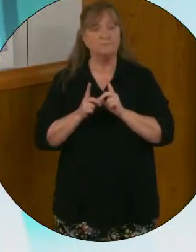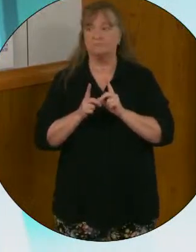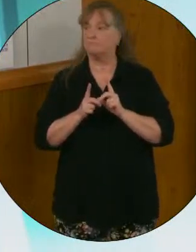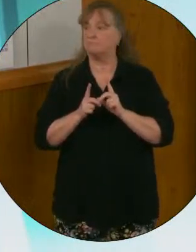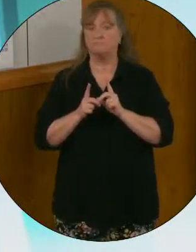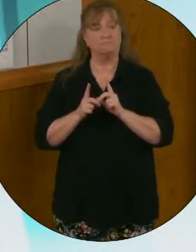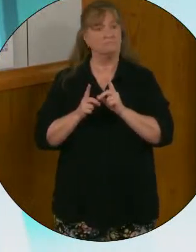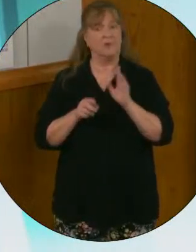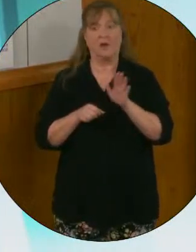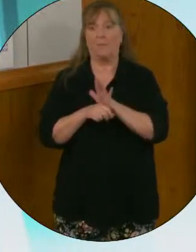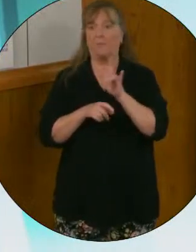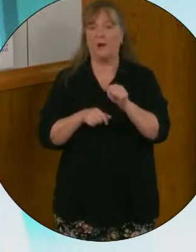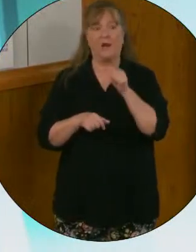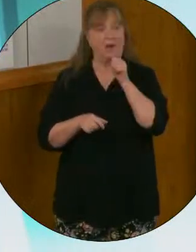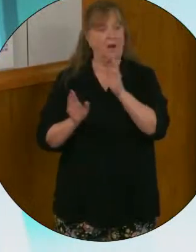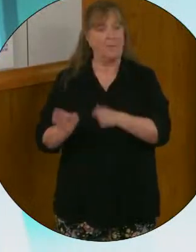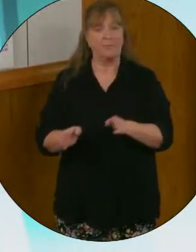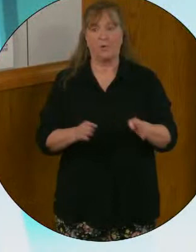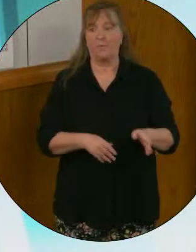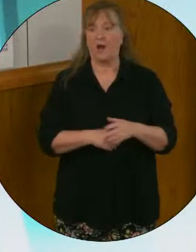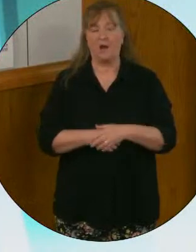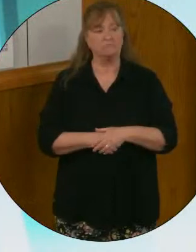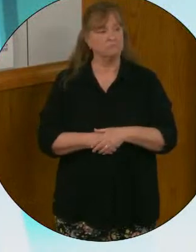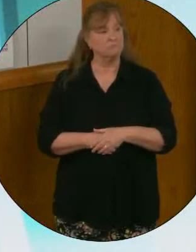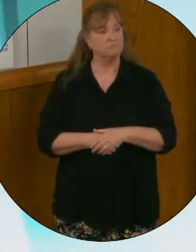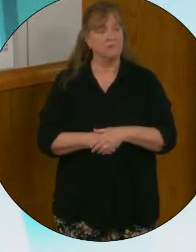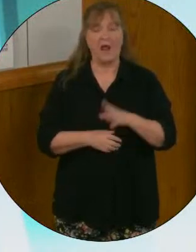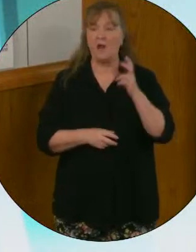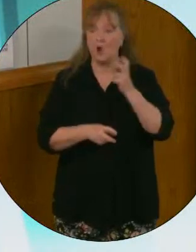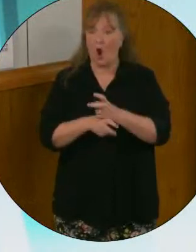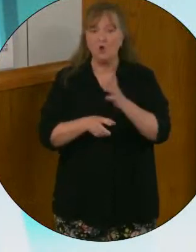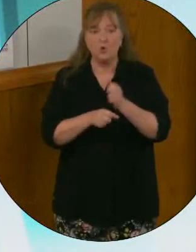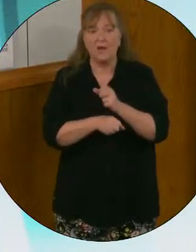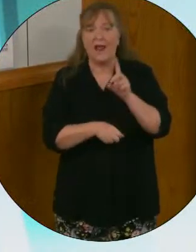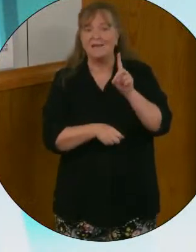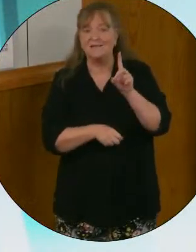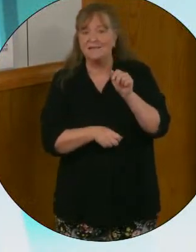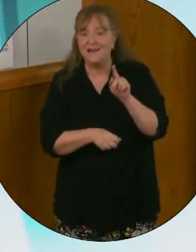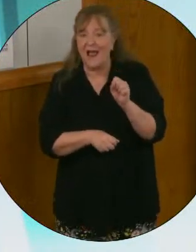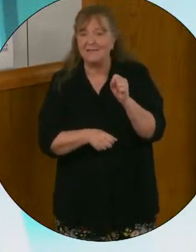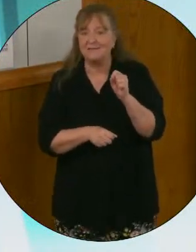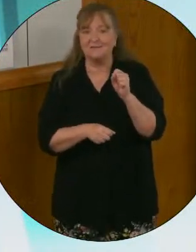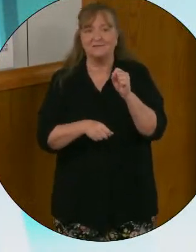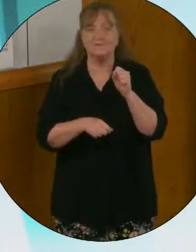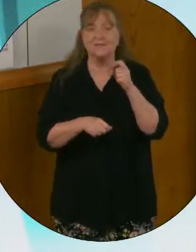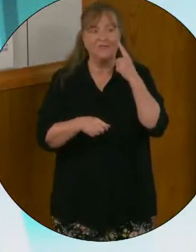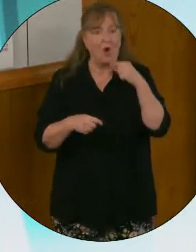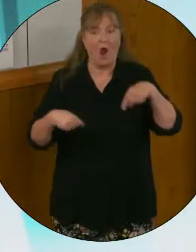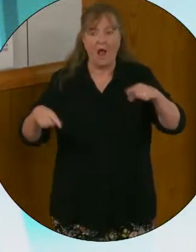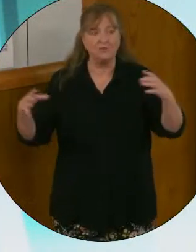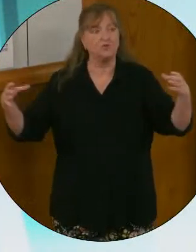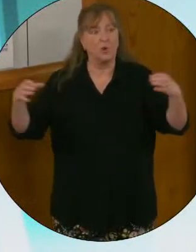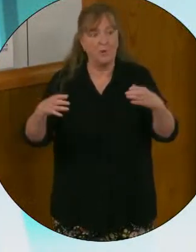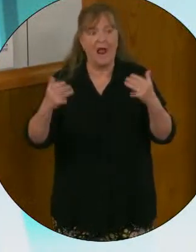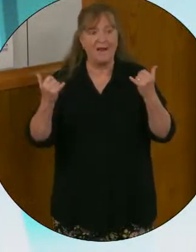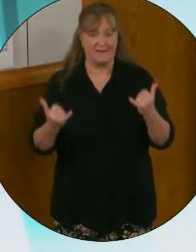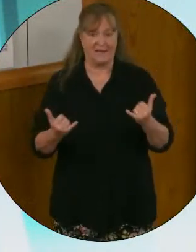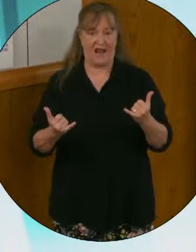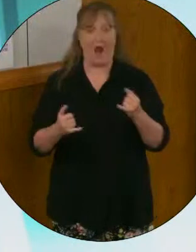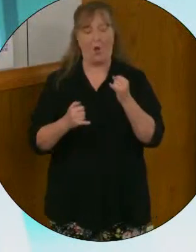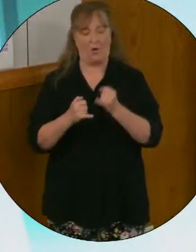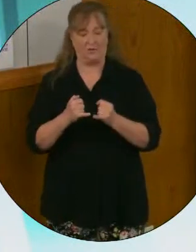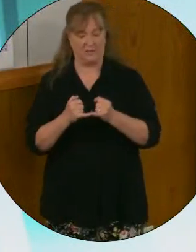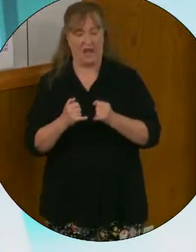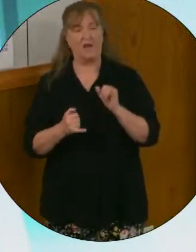unprepared. And it's been hard to get dates for us to meet. It is now going on the end